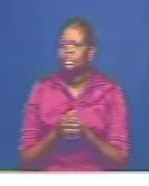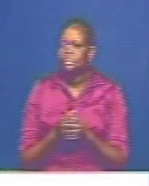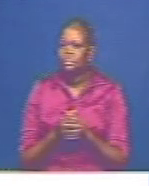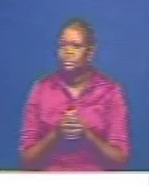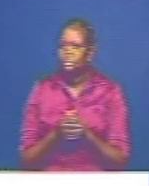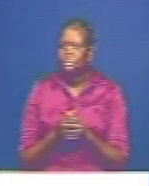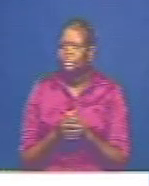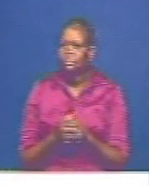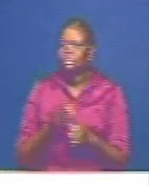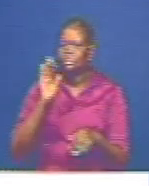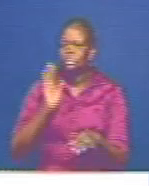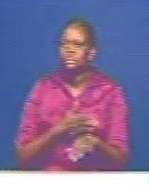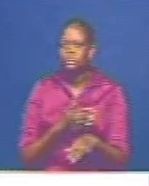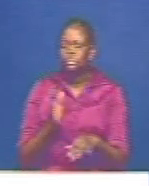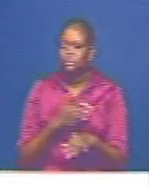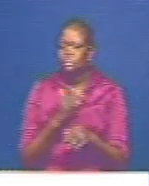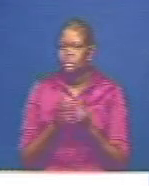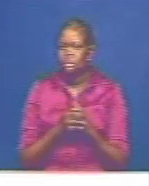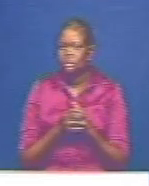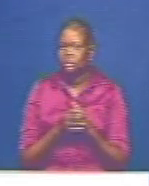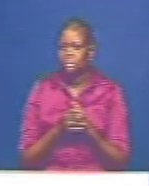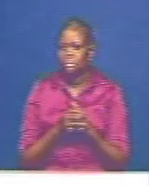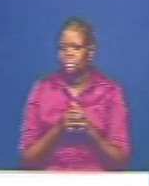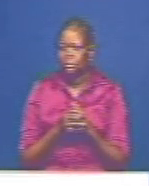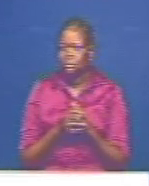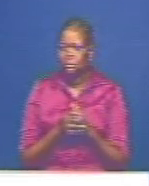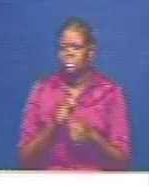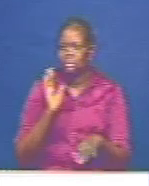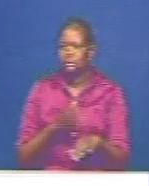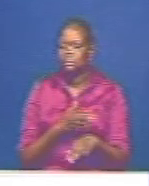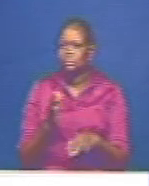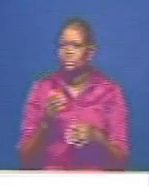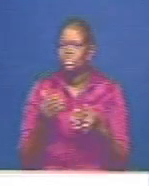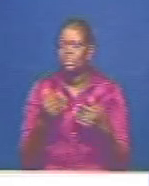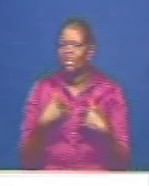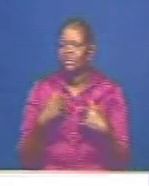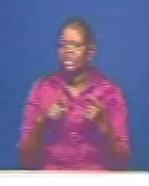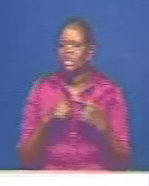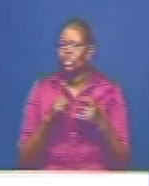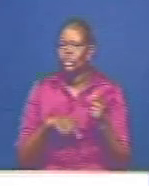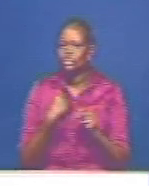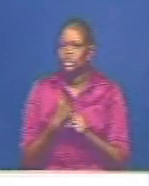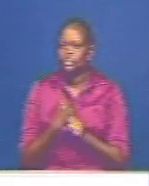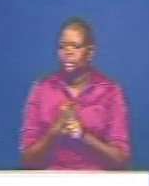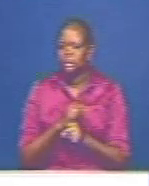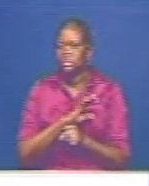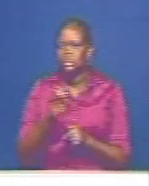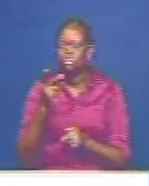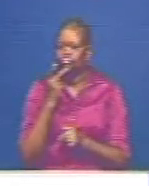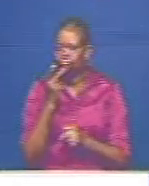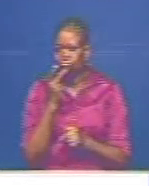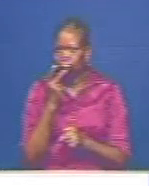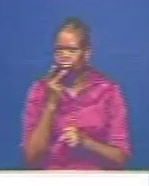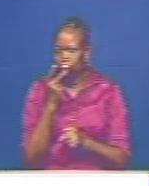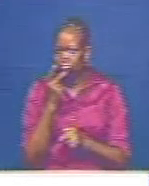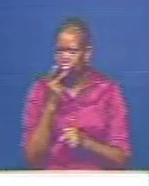music promote features... community nayo. Yes. And Inatoka the... East Pokot. And the music features exactly what you're doing in East okay. Pokot. There's me, okay.